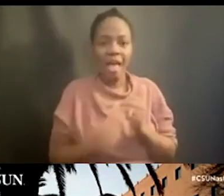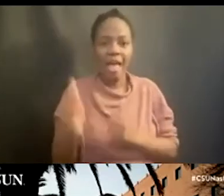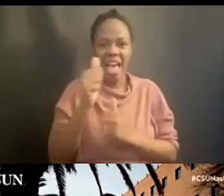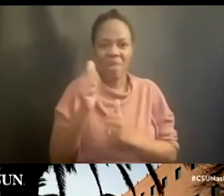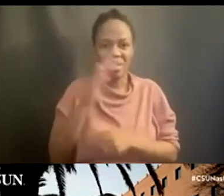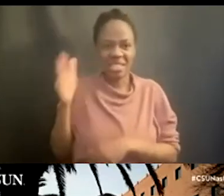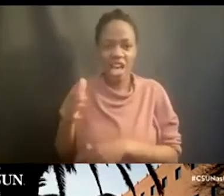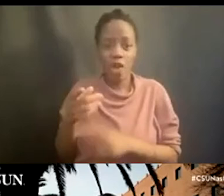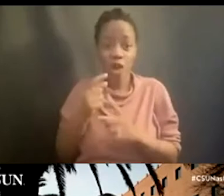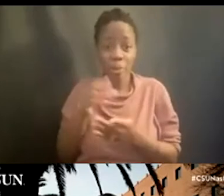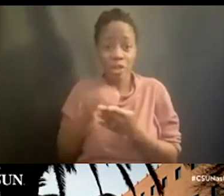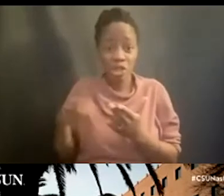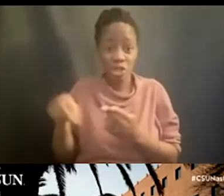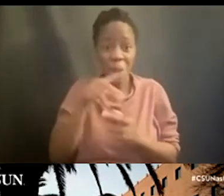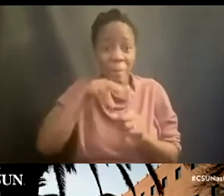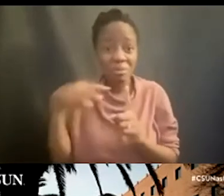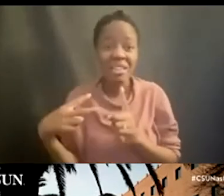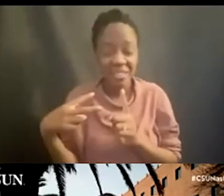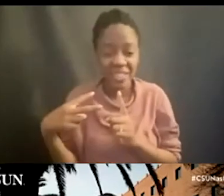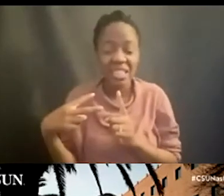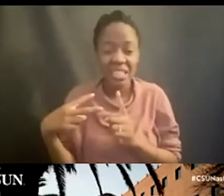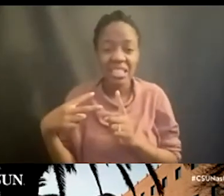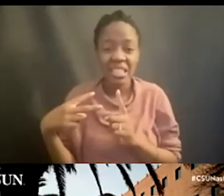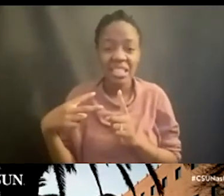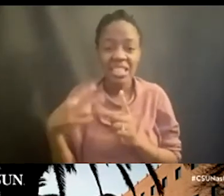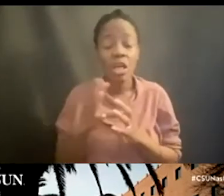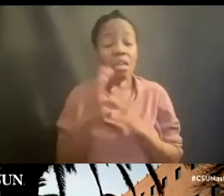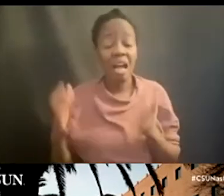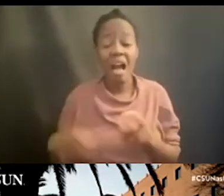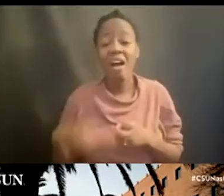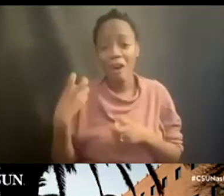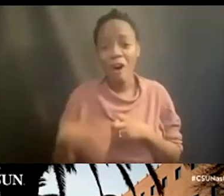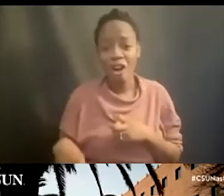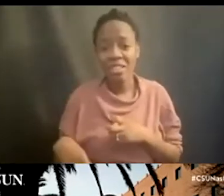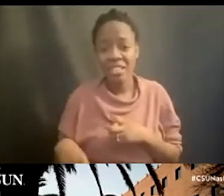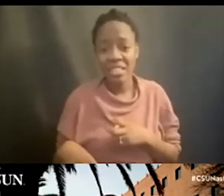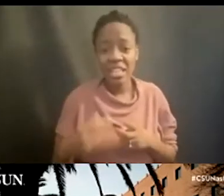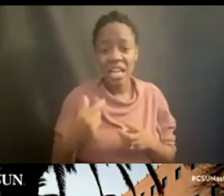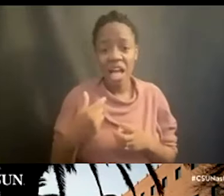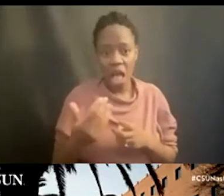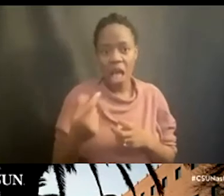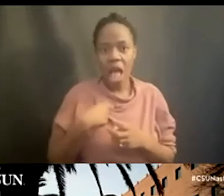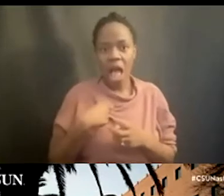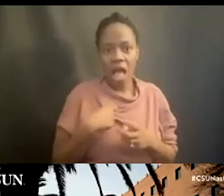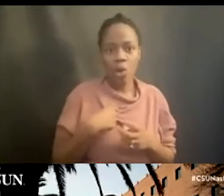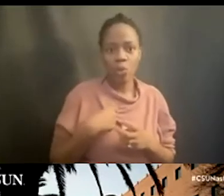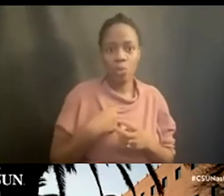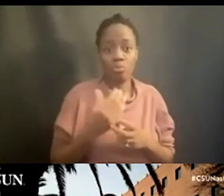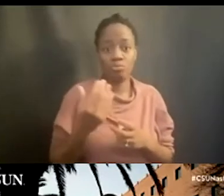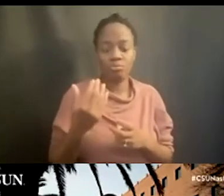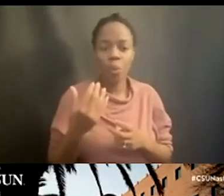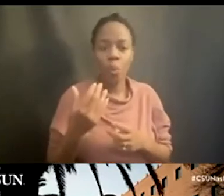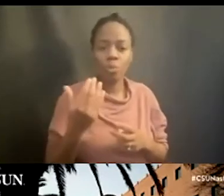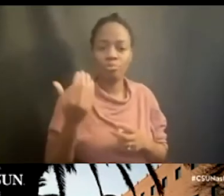from the student side, it is a lot and it's really, really hard. I was a student when the pandemic hit and